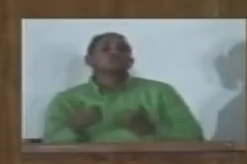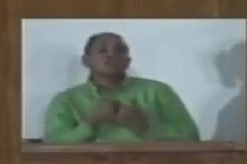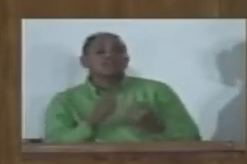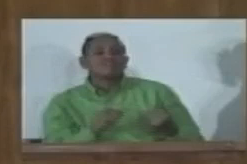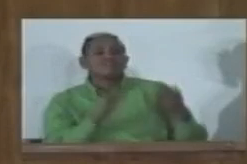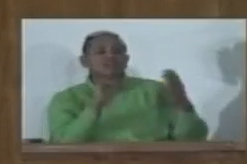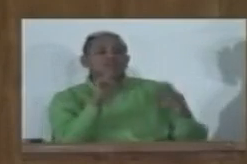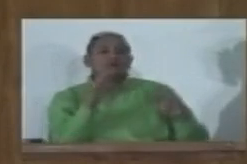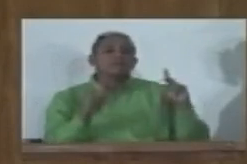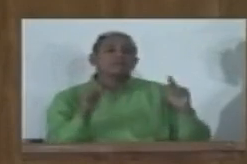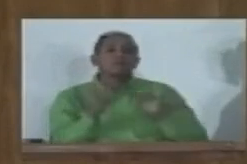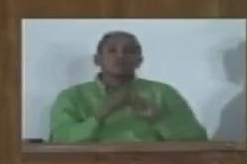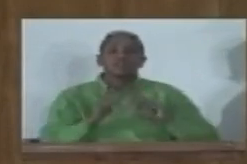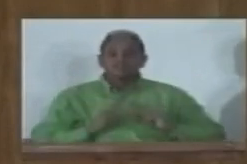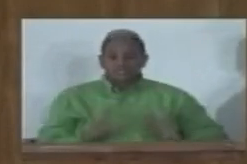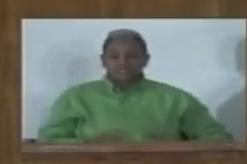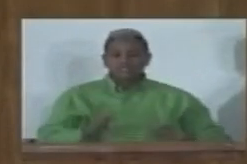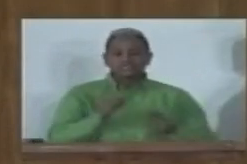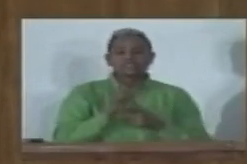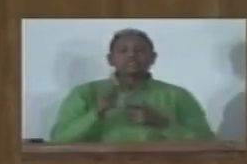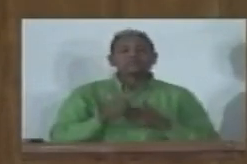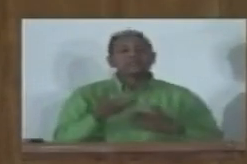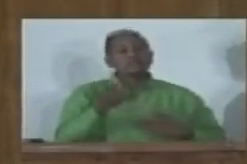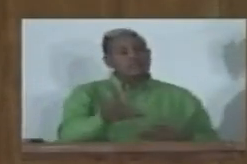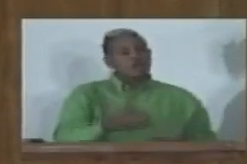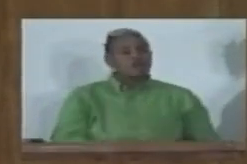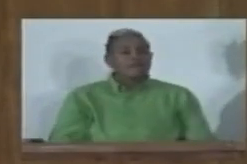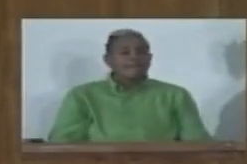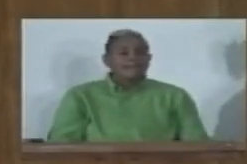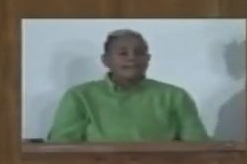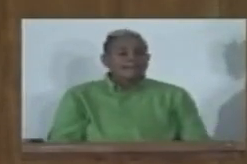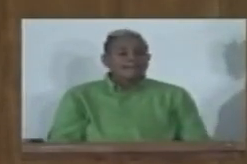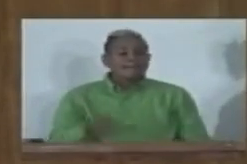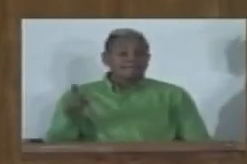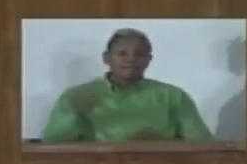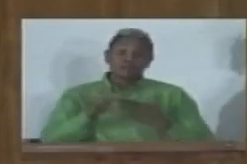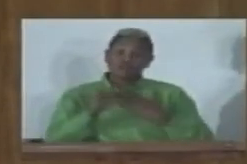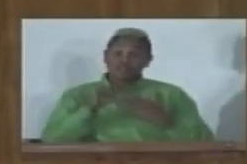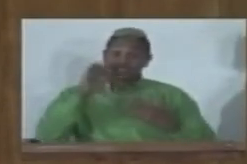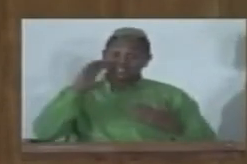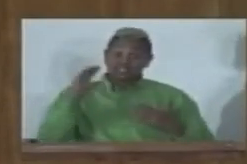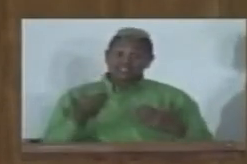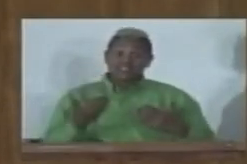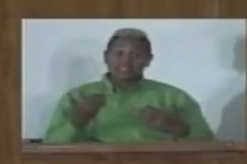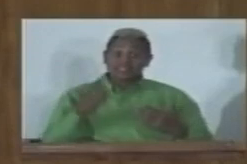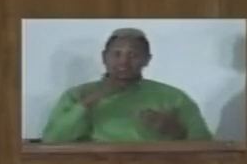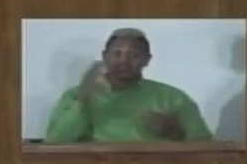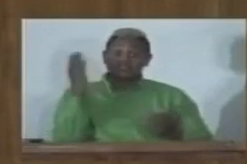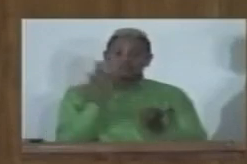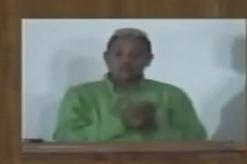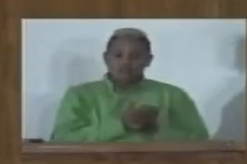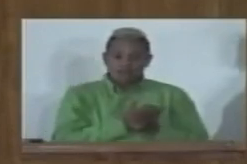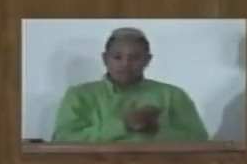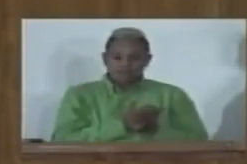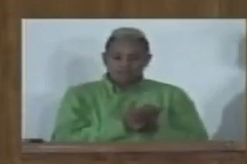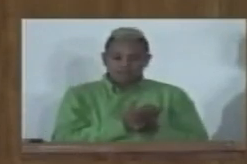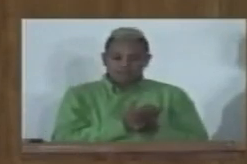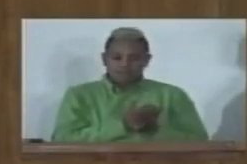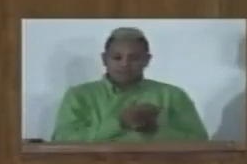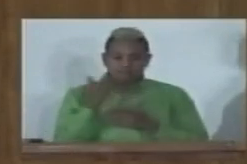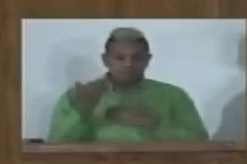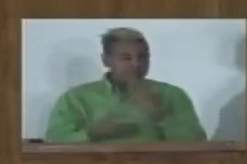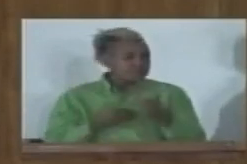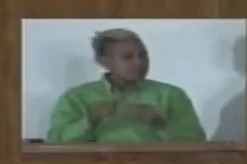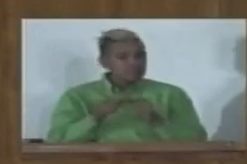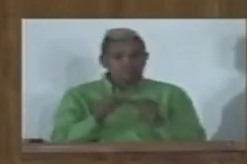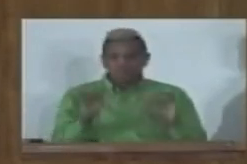persons with physical disabilities. This project seems to have ground to a halt, Mr. President.